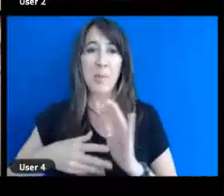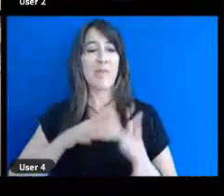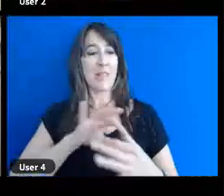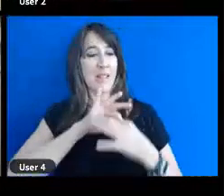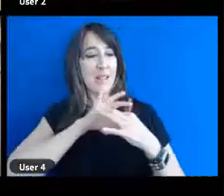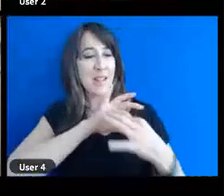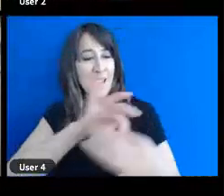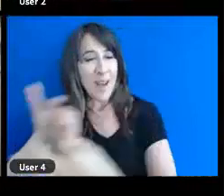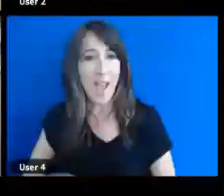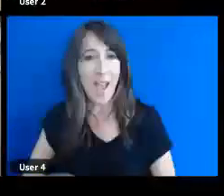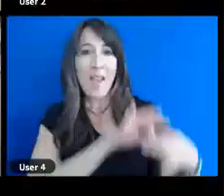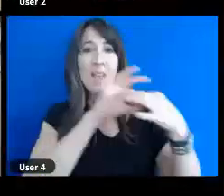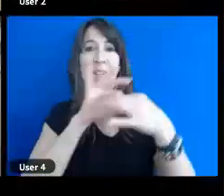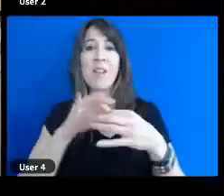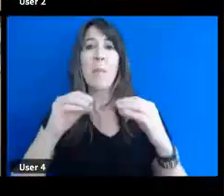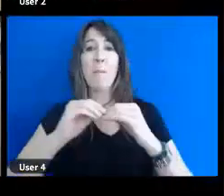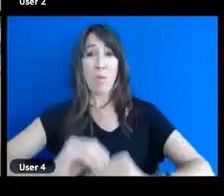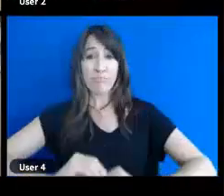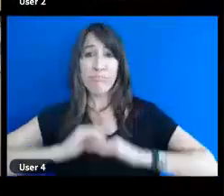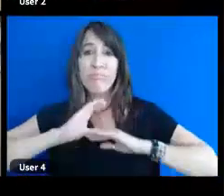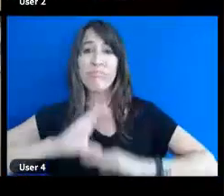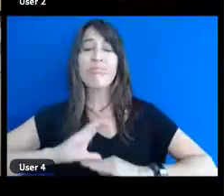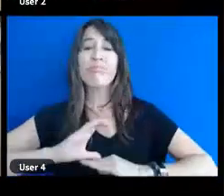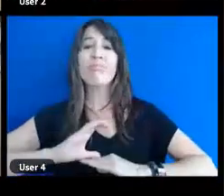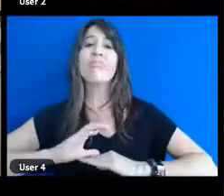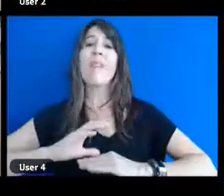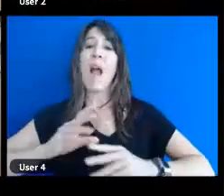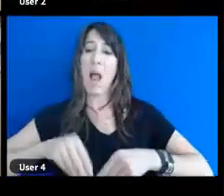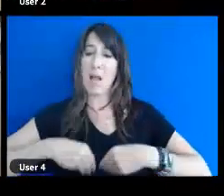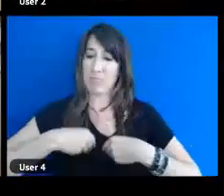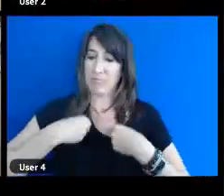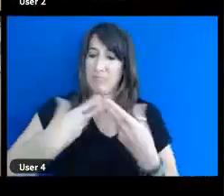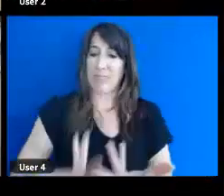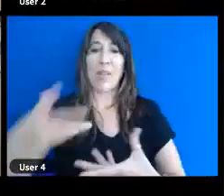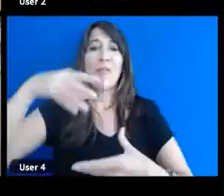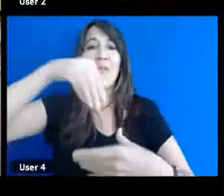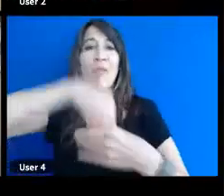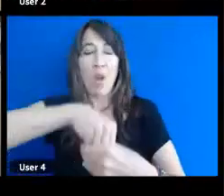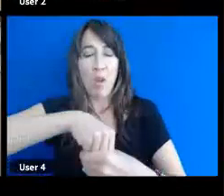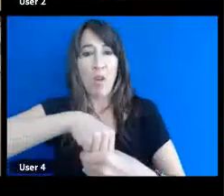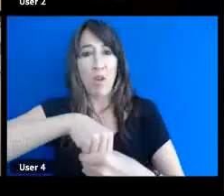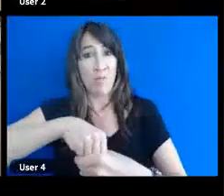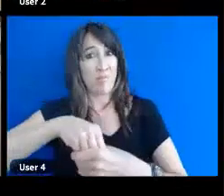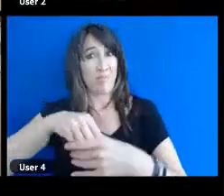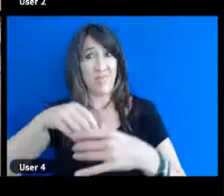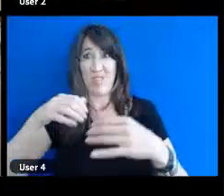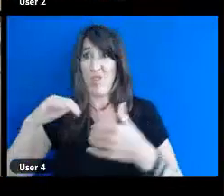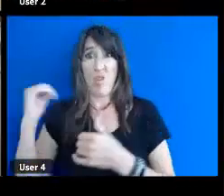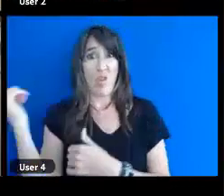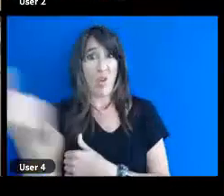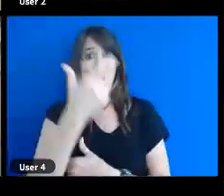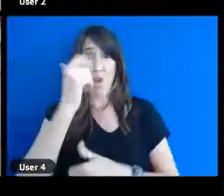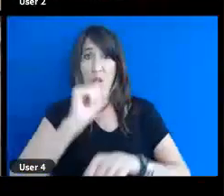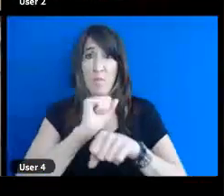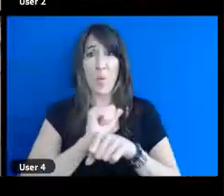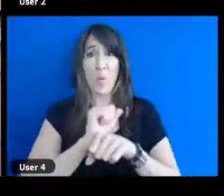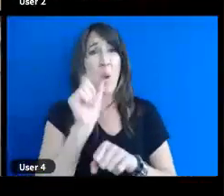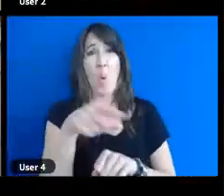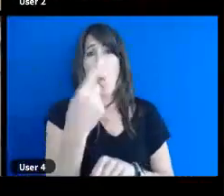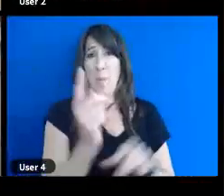purpose. They feel connected to each other and the community. They have increased self-esteem by contributing to